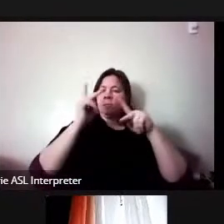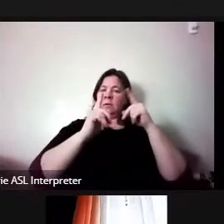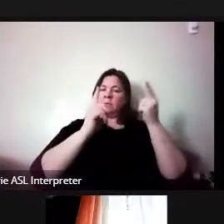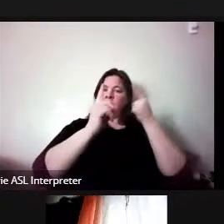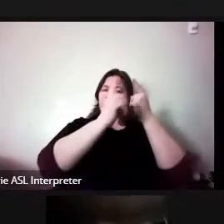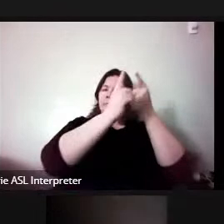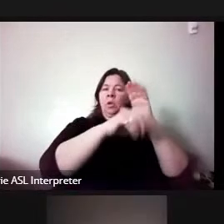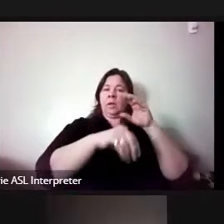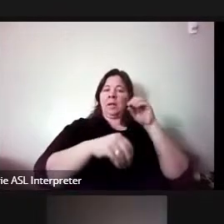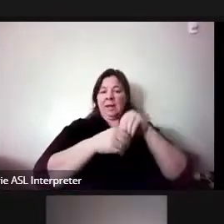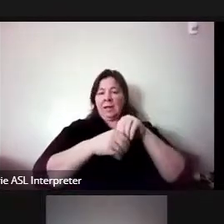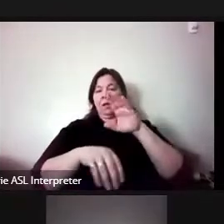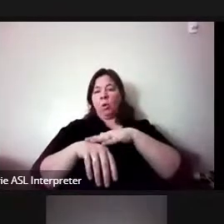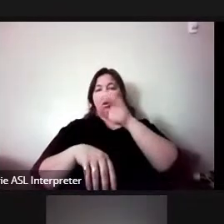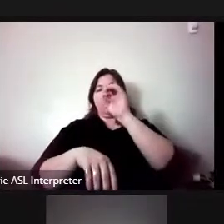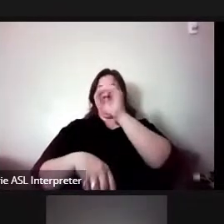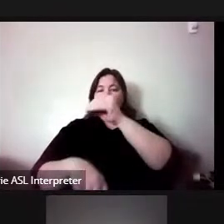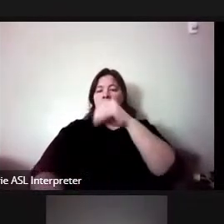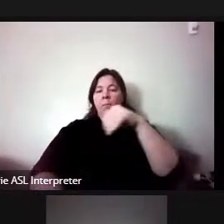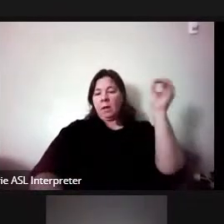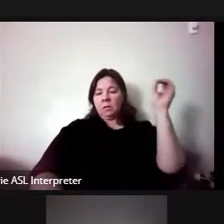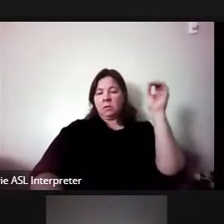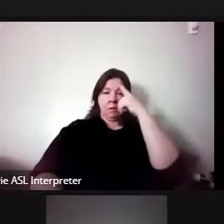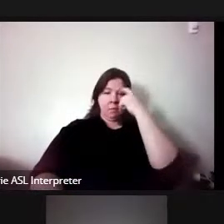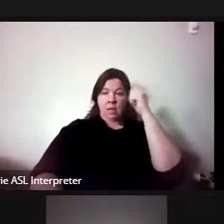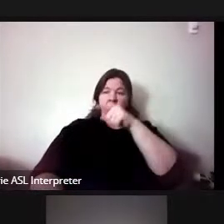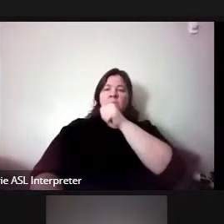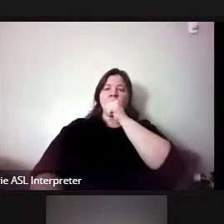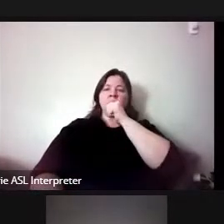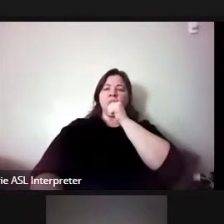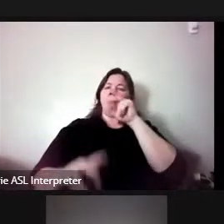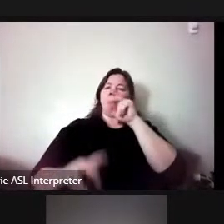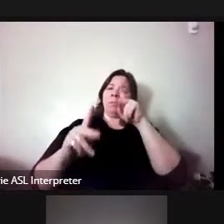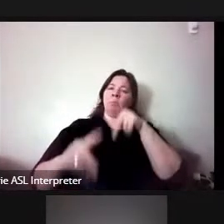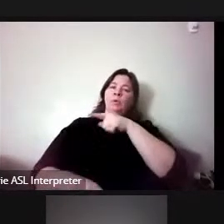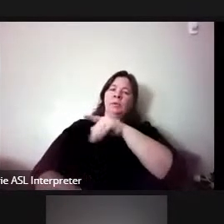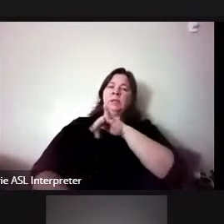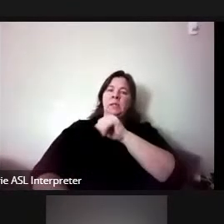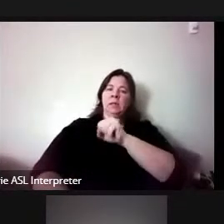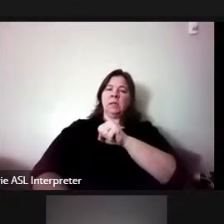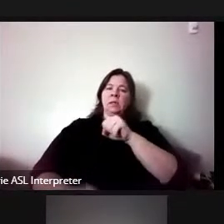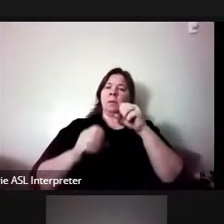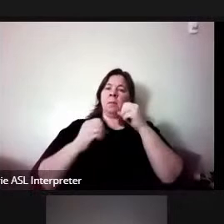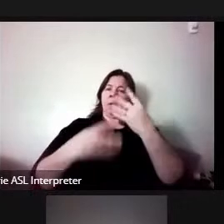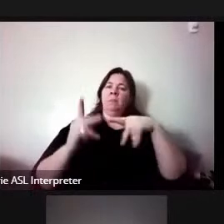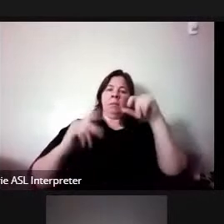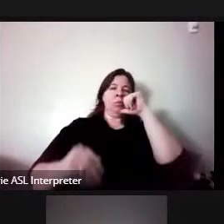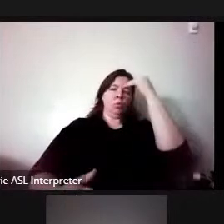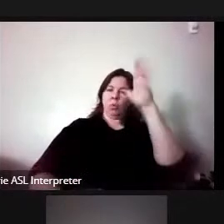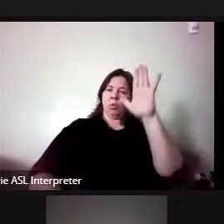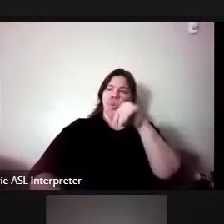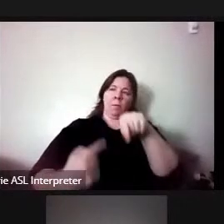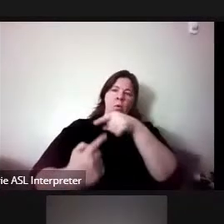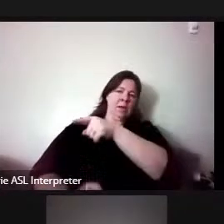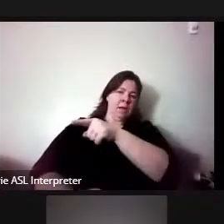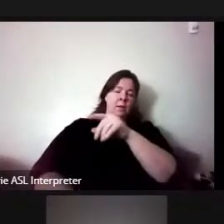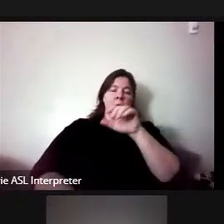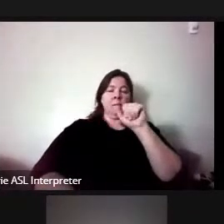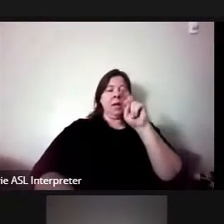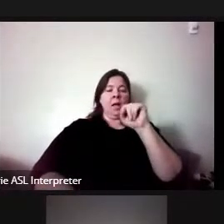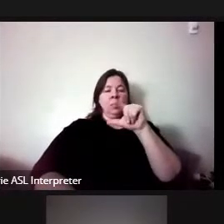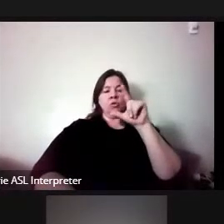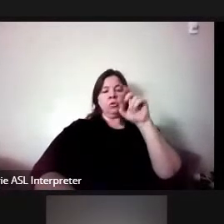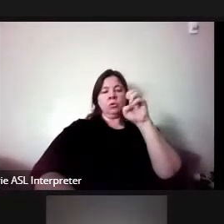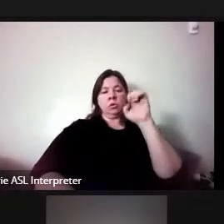in Onpassive. But because of the private person that he is, a lot of people don't know. Angela Curry,